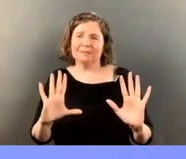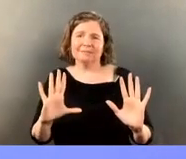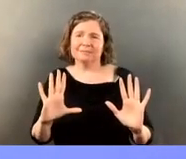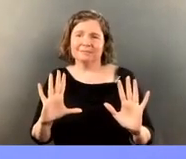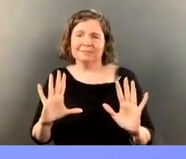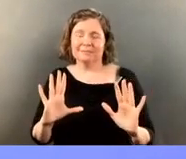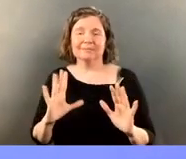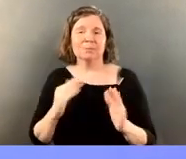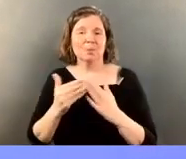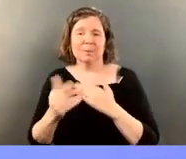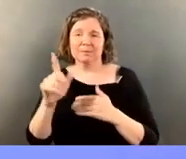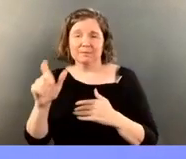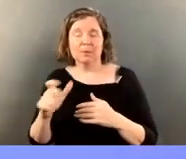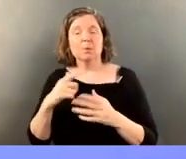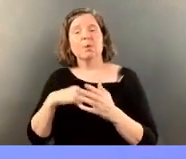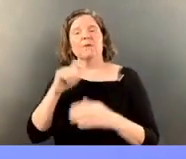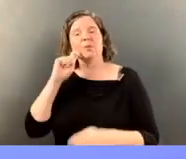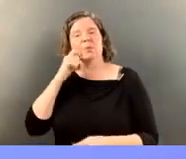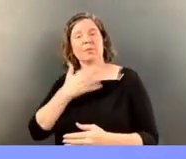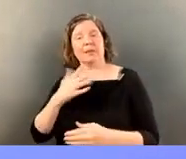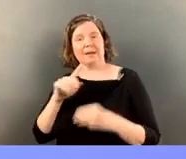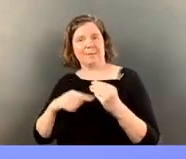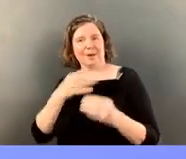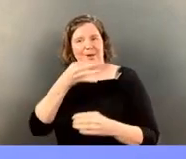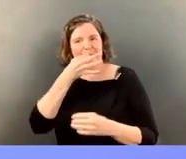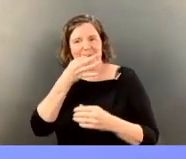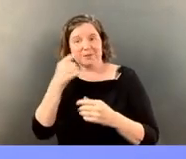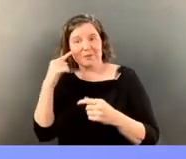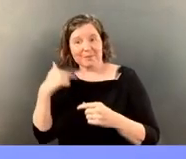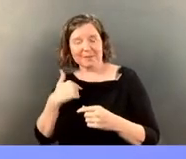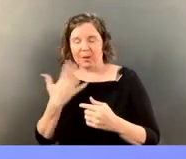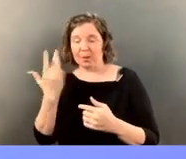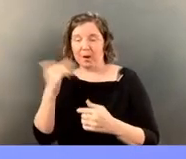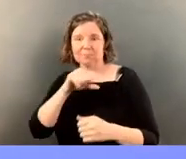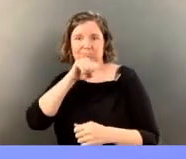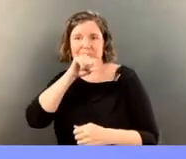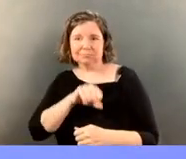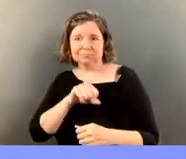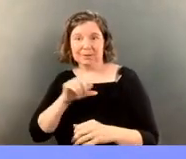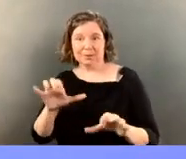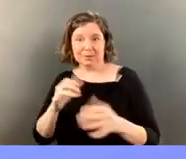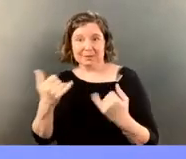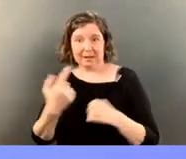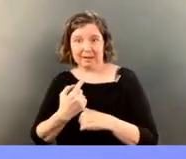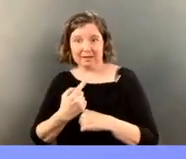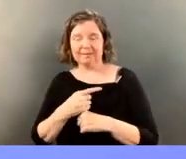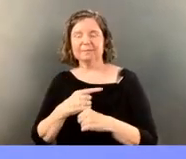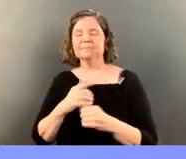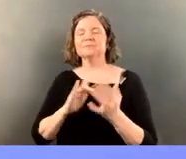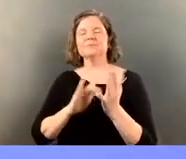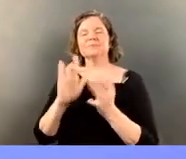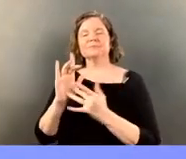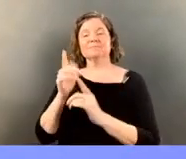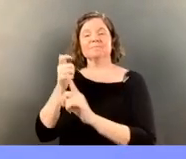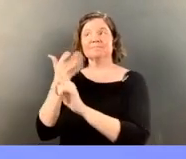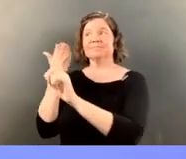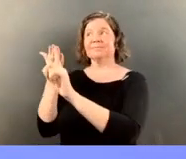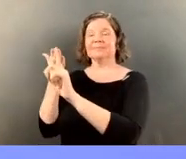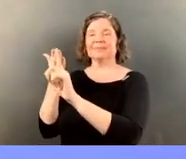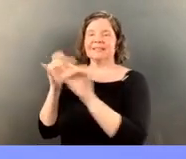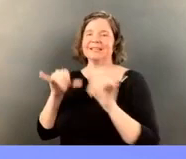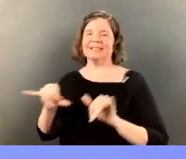us. One of the coolest things about communion to me and why I love that we're doing it today is Jesus is the great